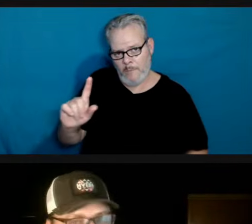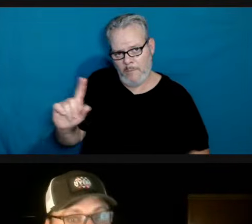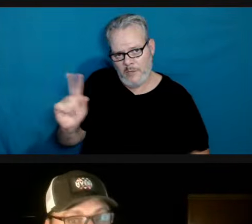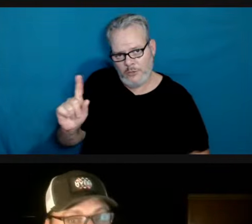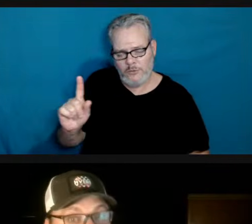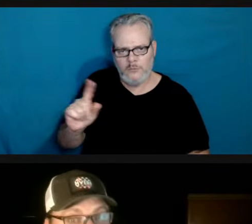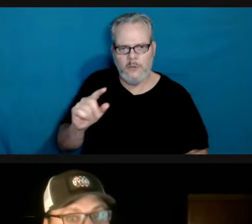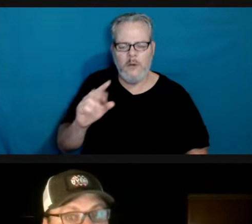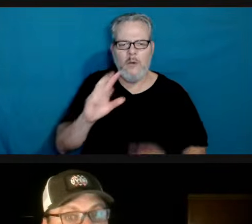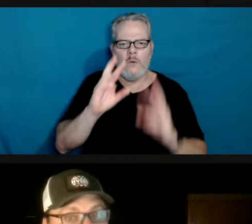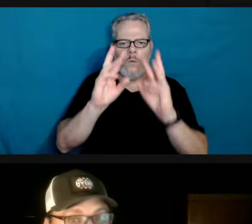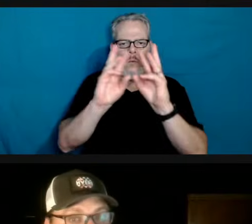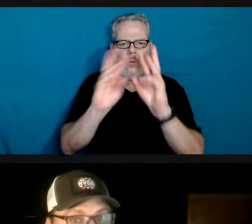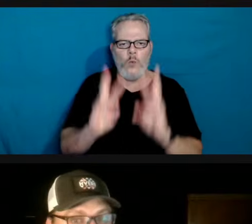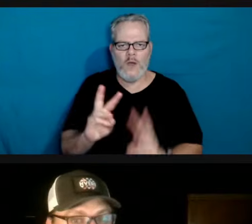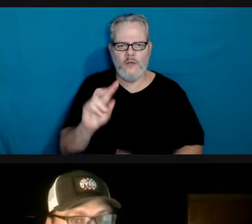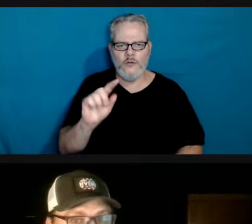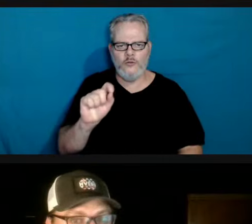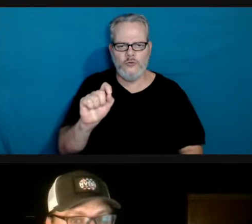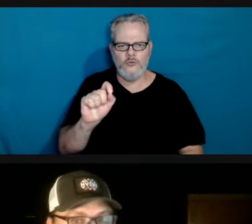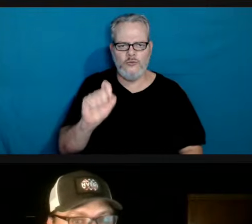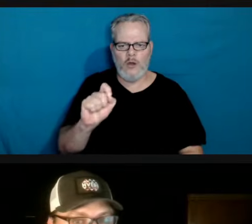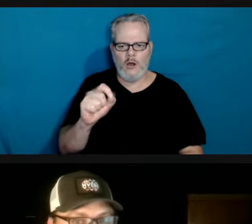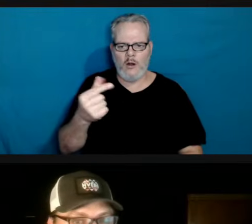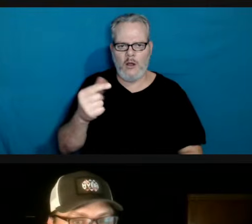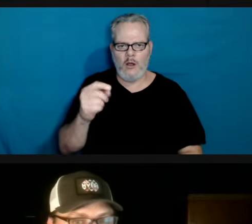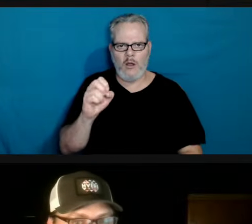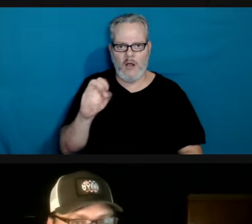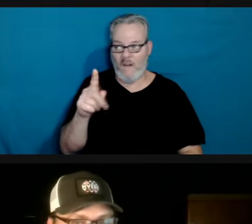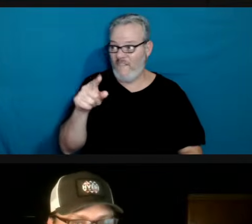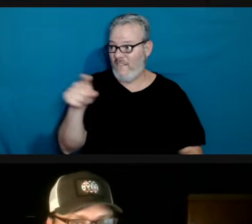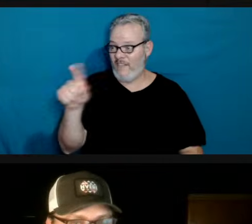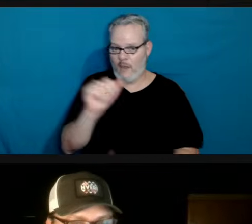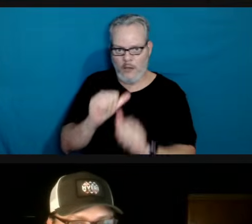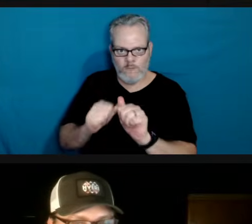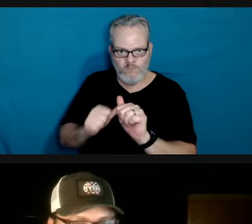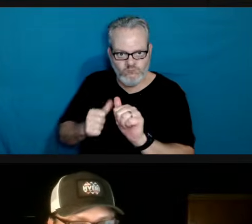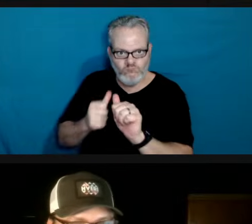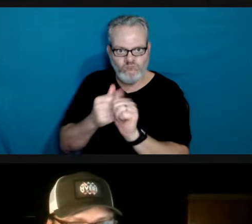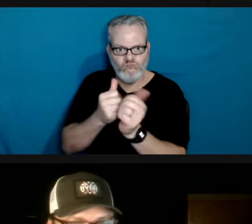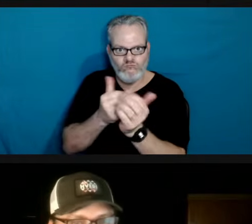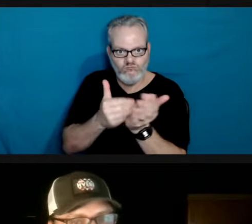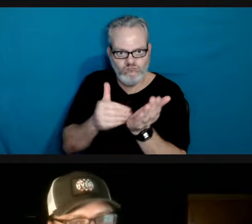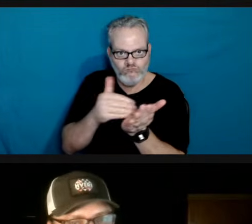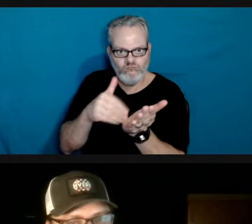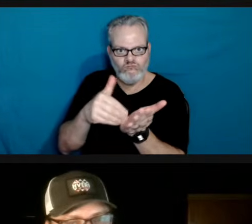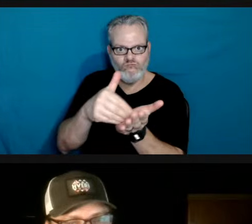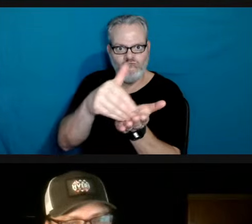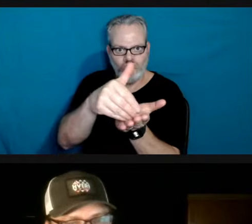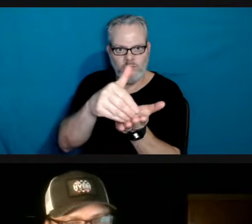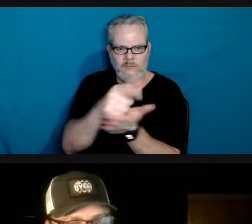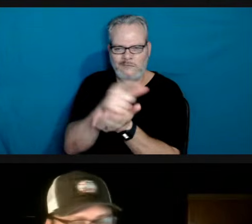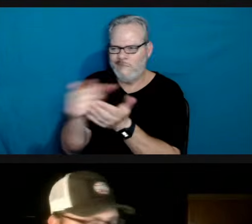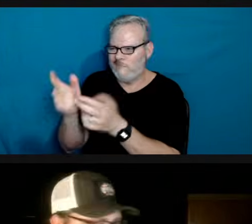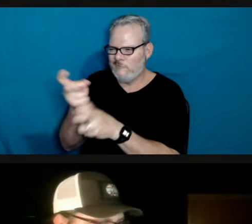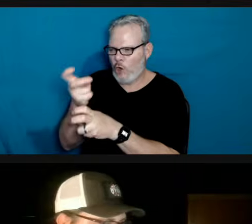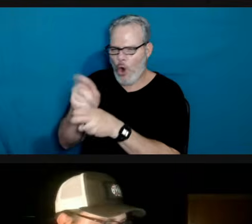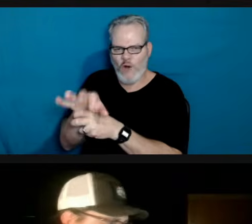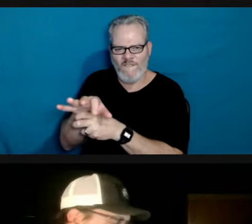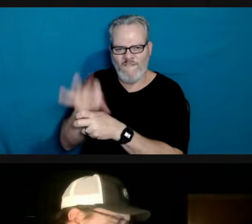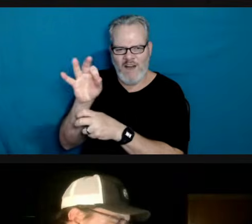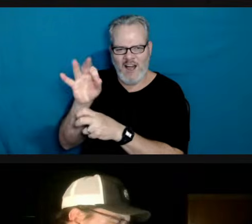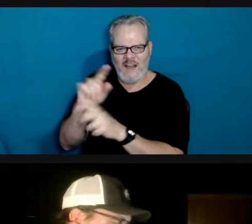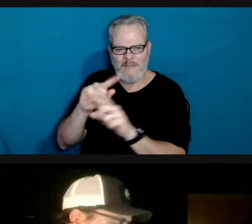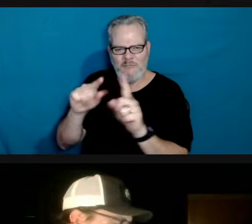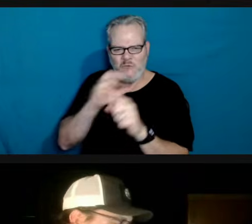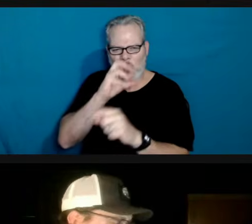they do a lot of updates on there. They're just kind of hard to find. It's kind of a older user interface, but there